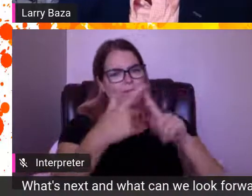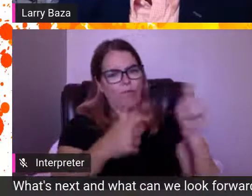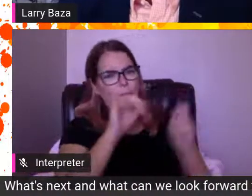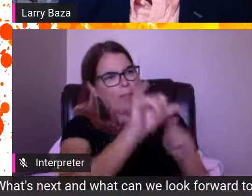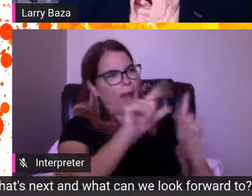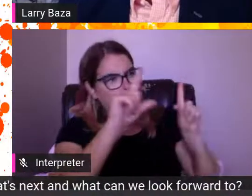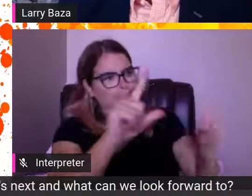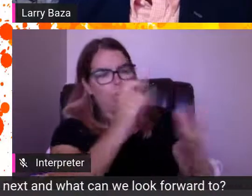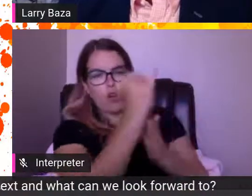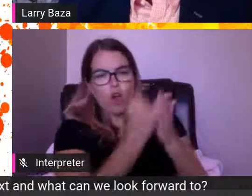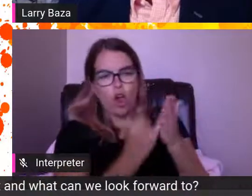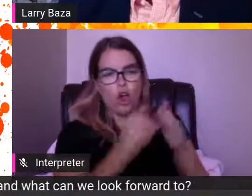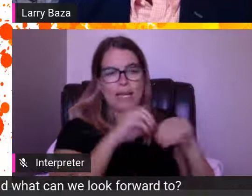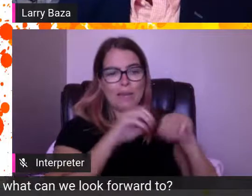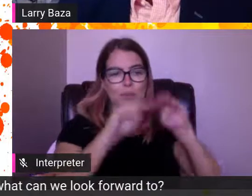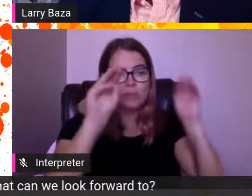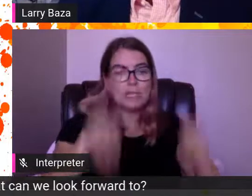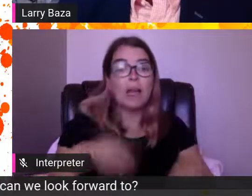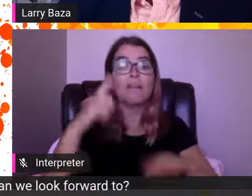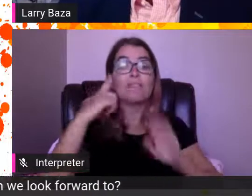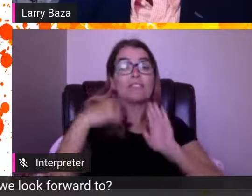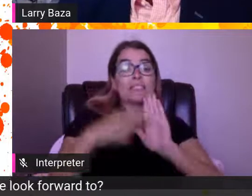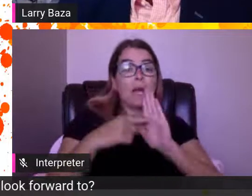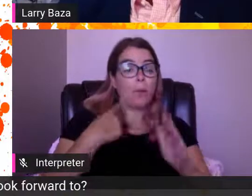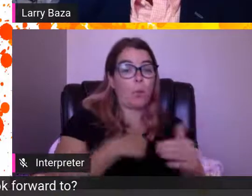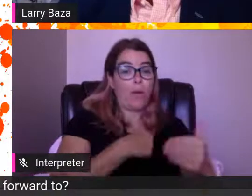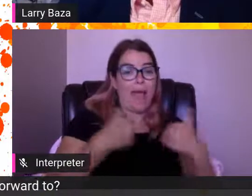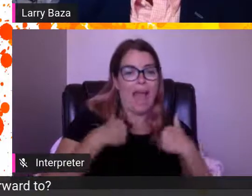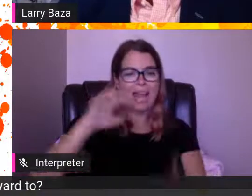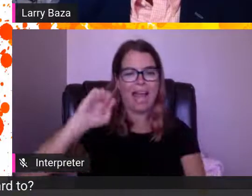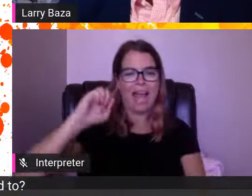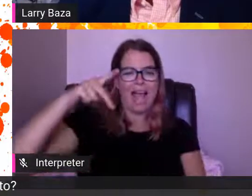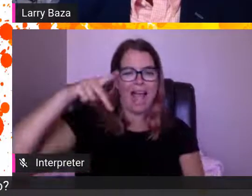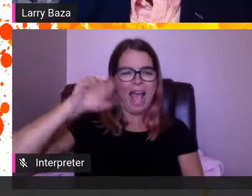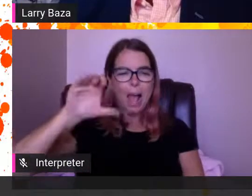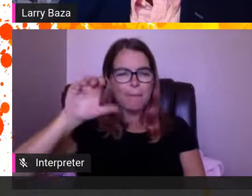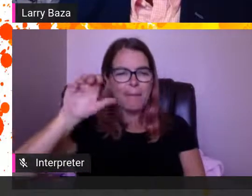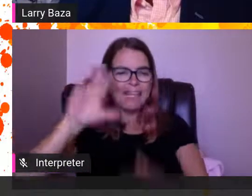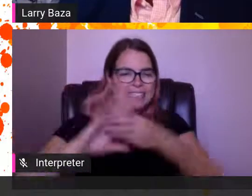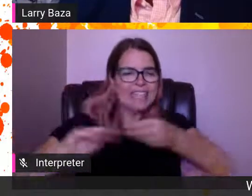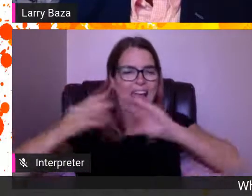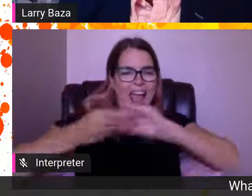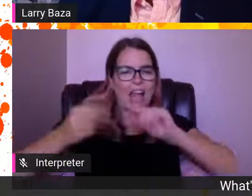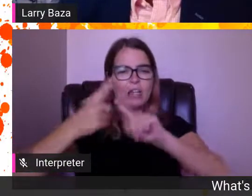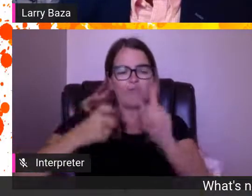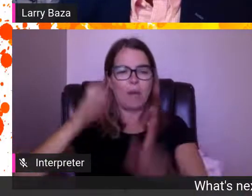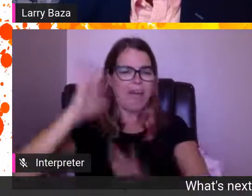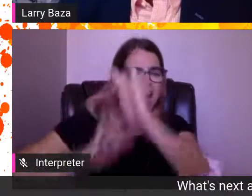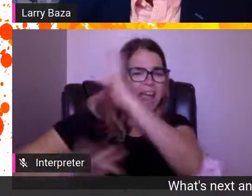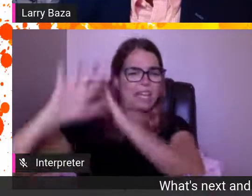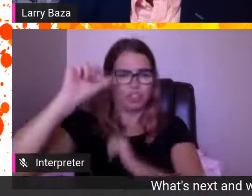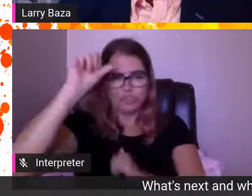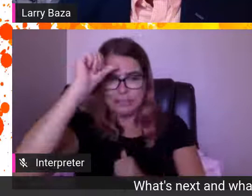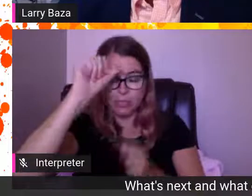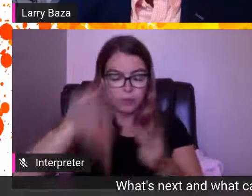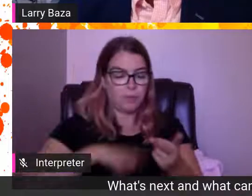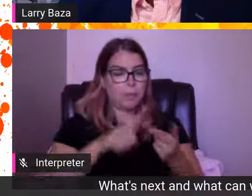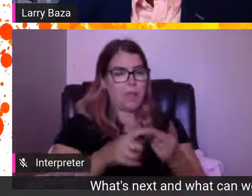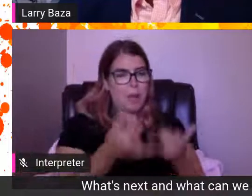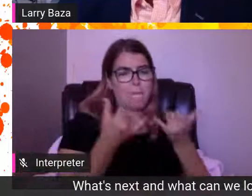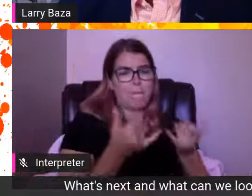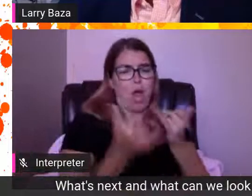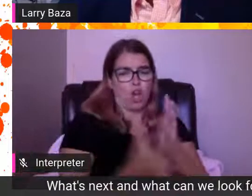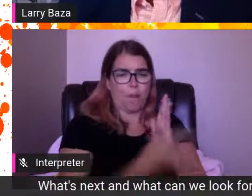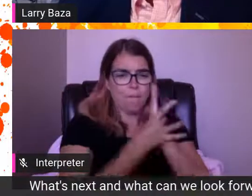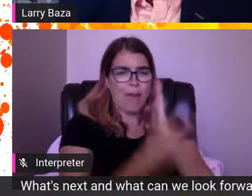example, we had an Epic Tales from Ancient India celebration. We've had a Modern Masters from Latin America.